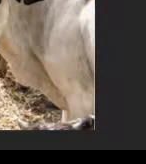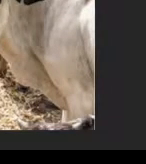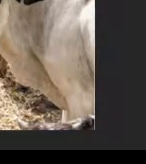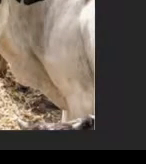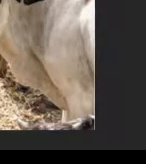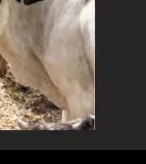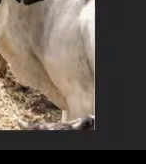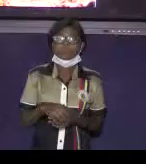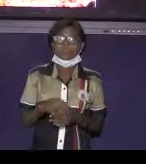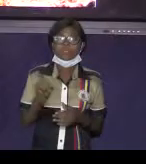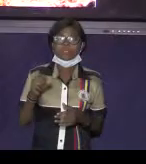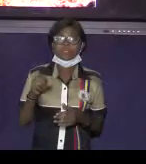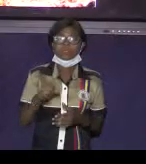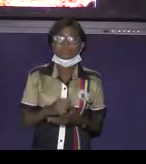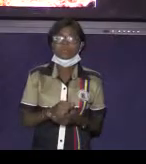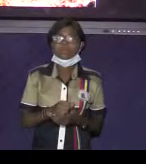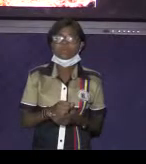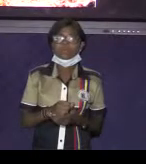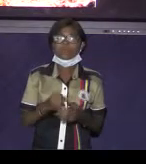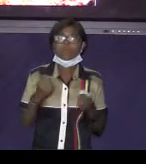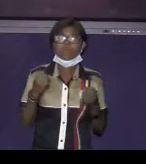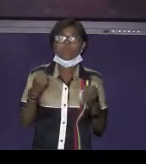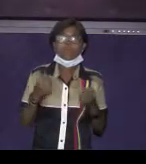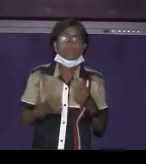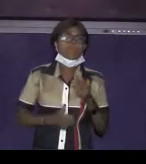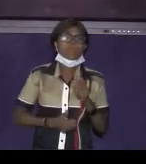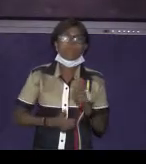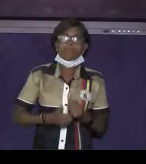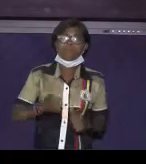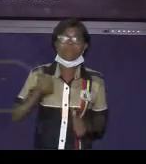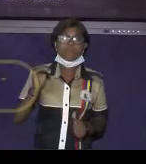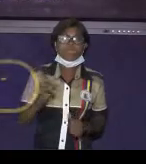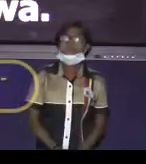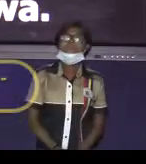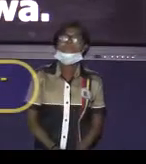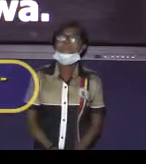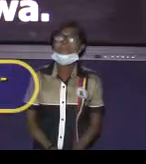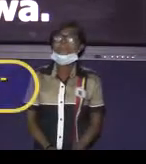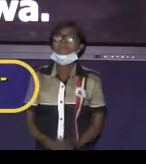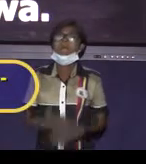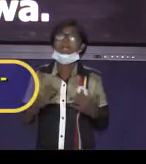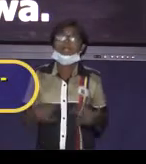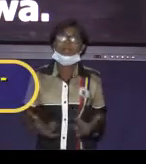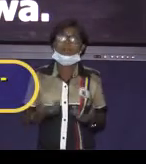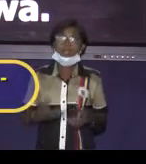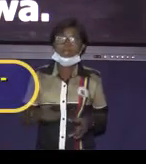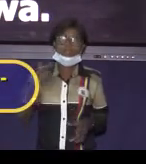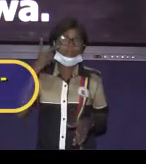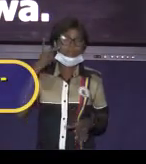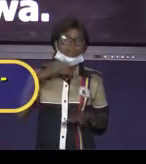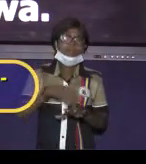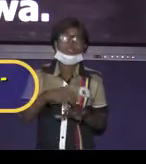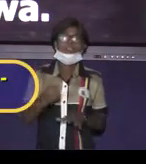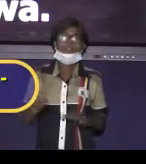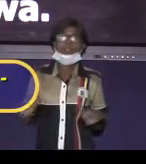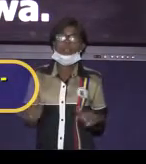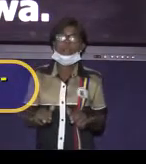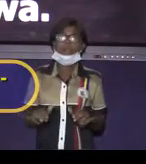North? Yes, mostly in the north. We have cattle. Now let's look at the common